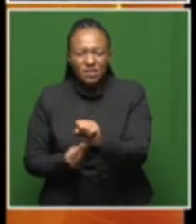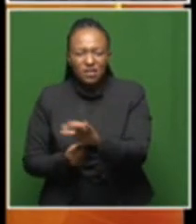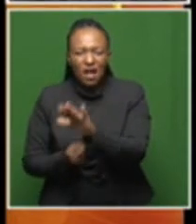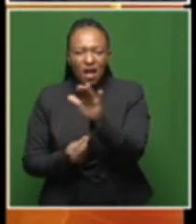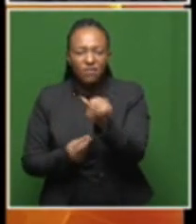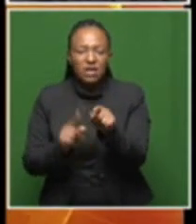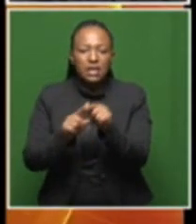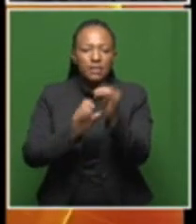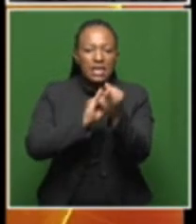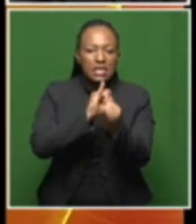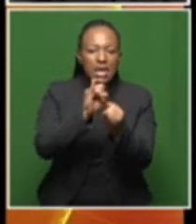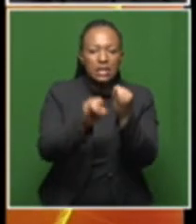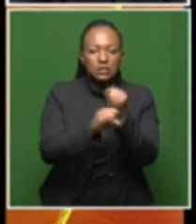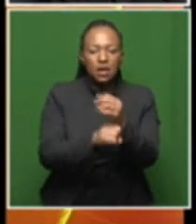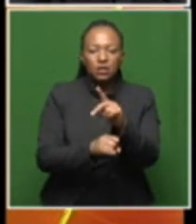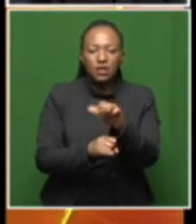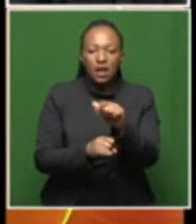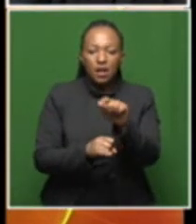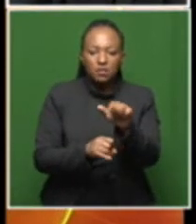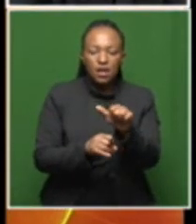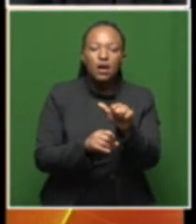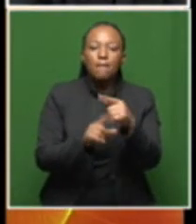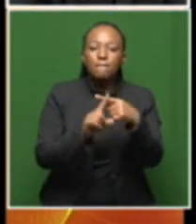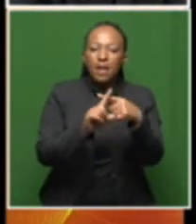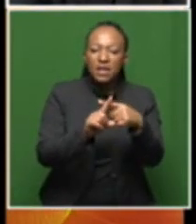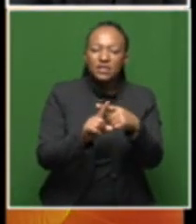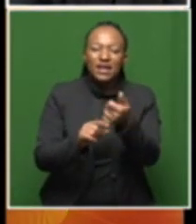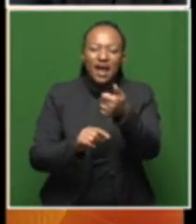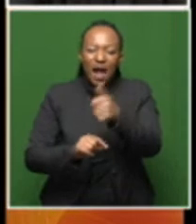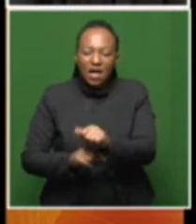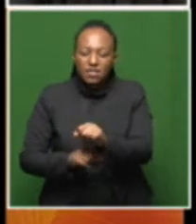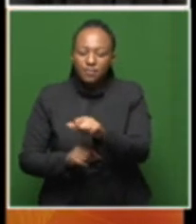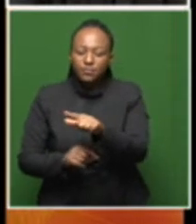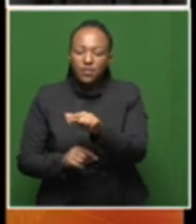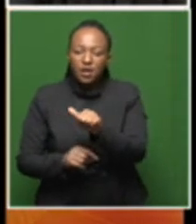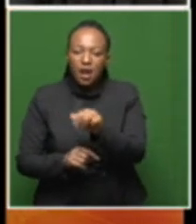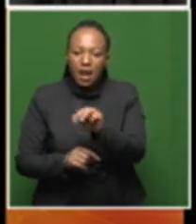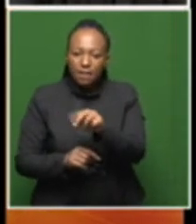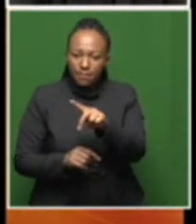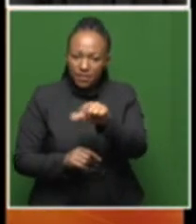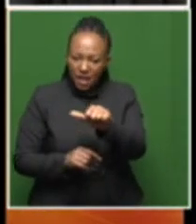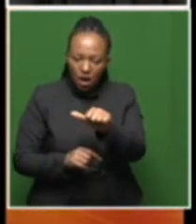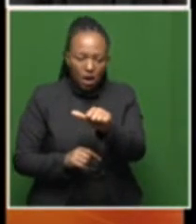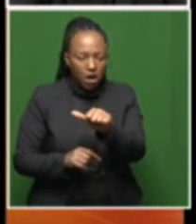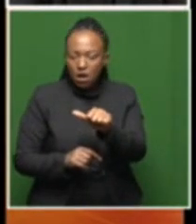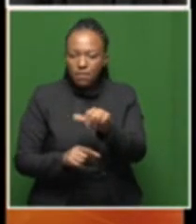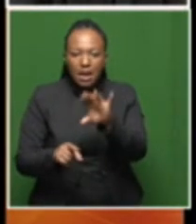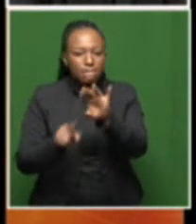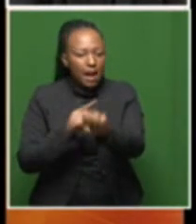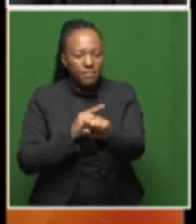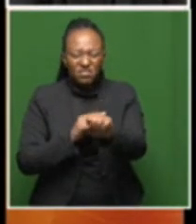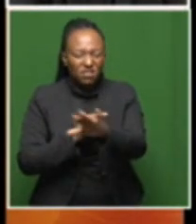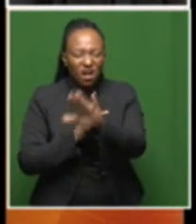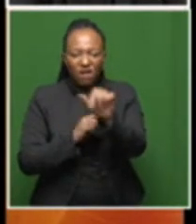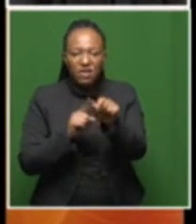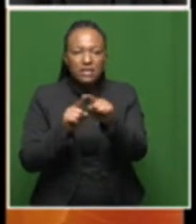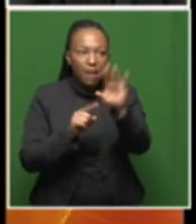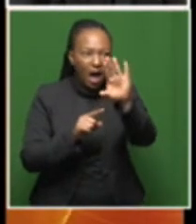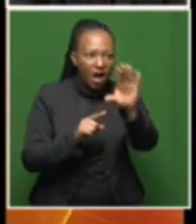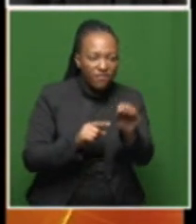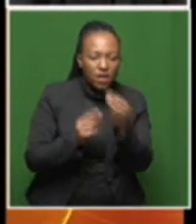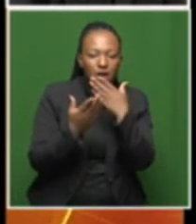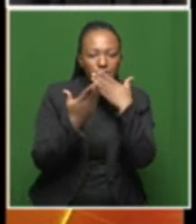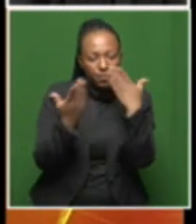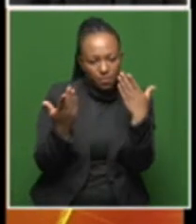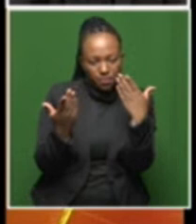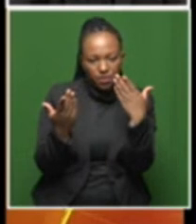globally, the Delta Plus. And the new variant of interest, the Lambda, has not been detected in South Africa and Africa. And